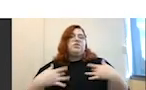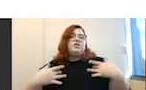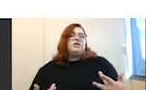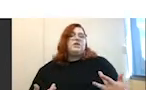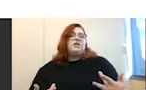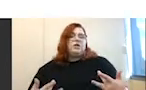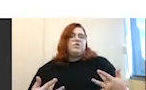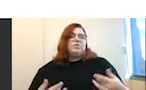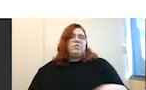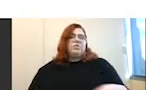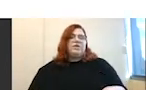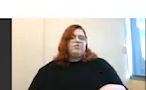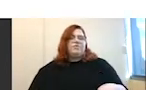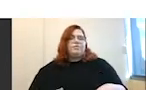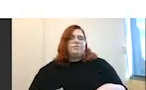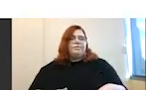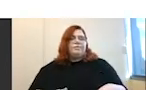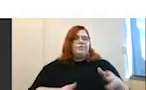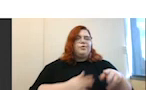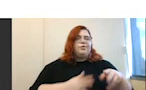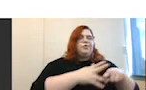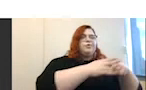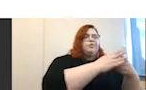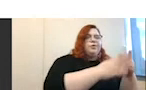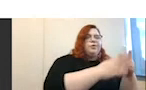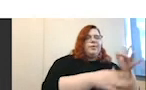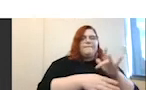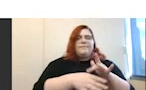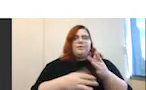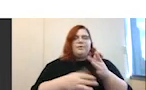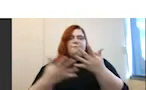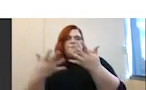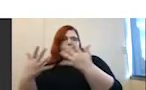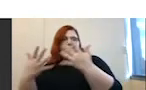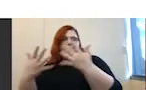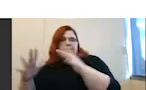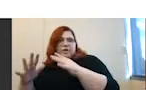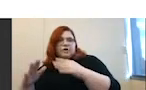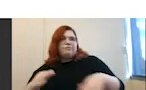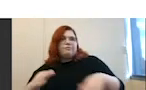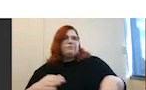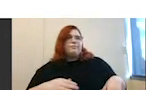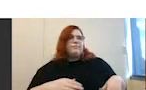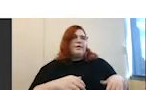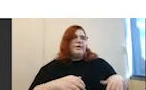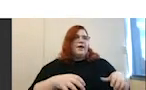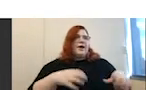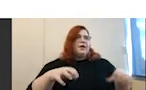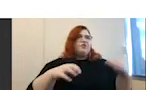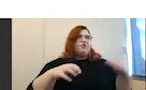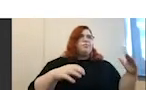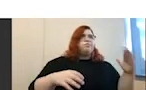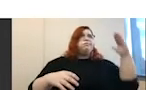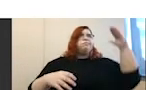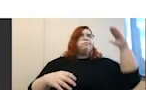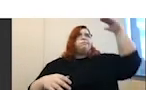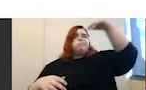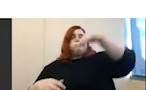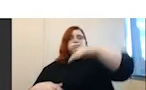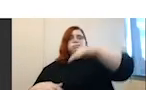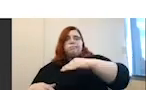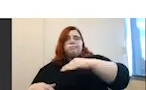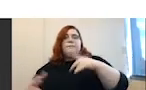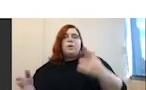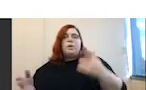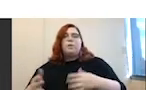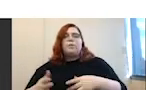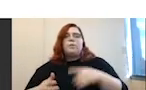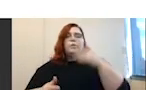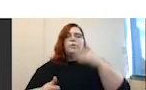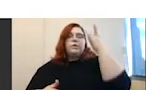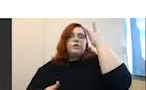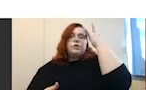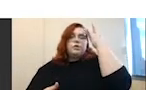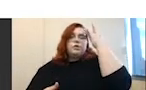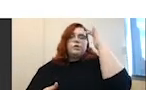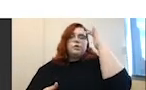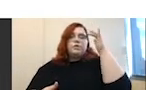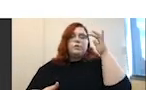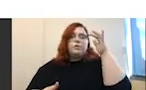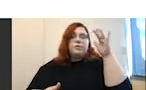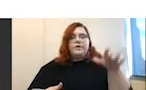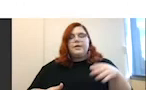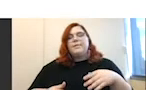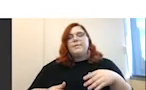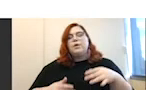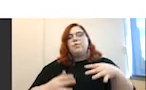middle, and end, rising action, climax, ascending action, and so on. But when we start thinking about interactive fiction, we